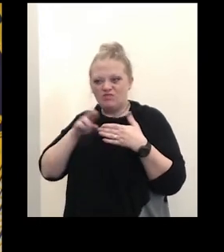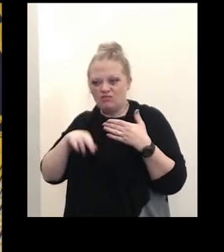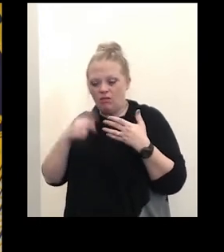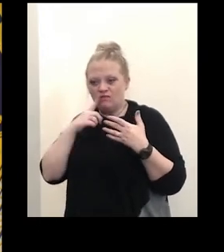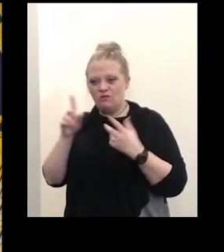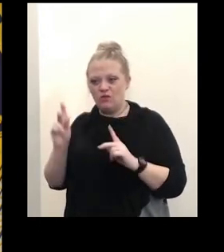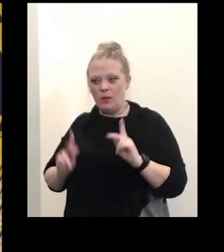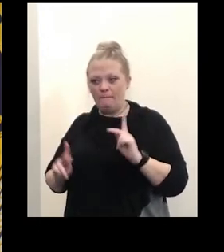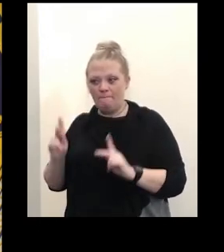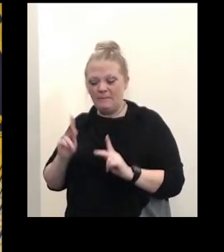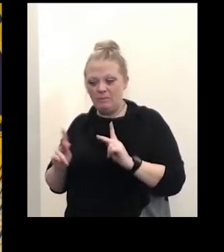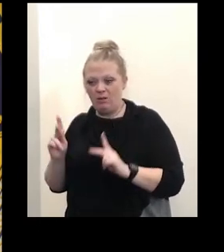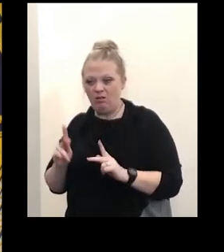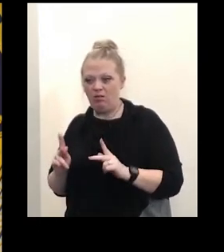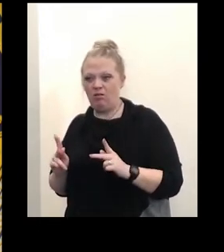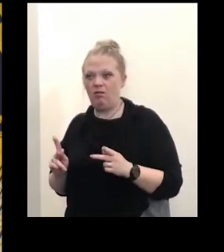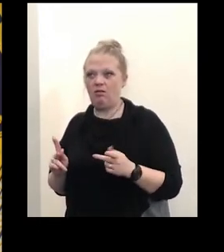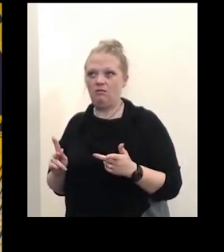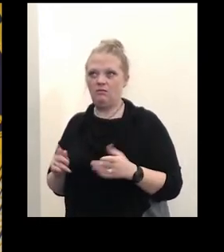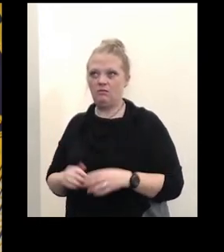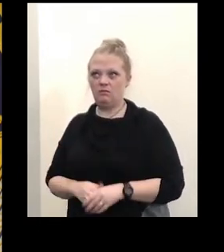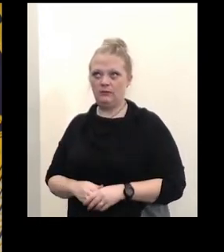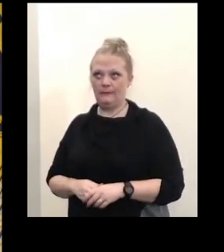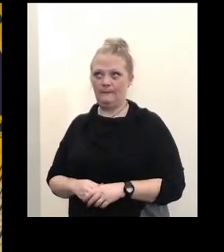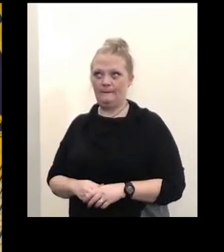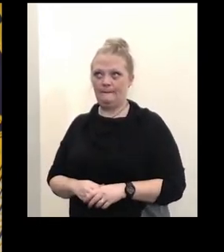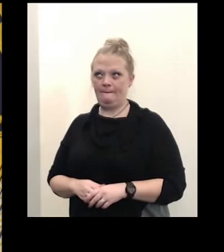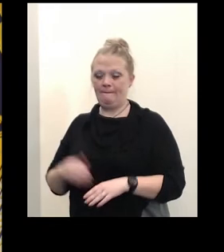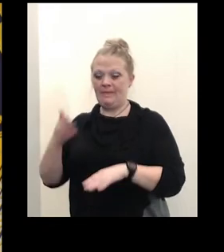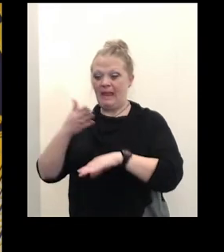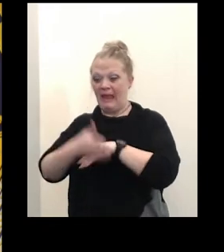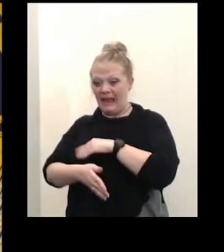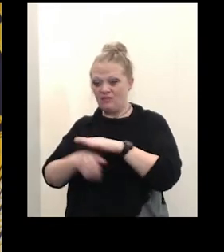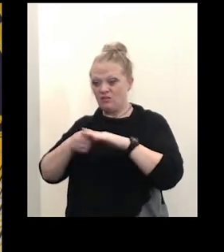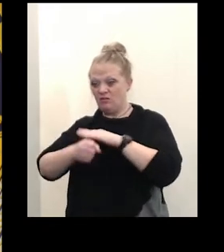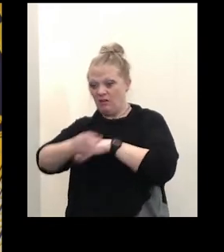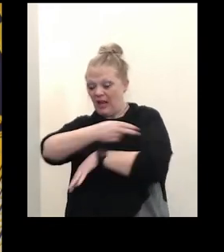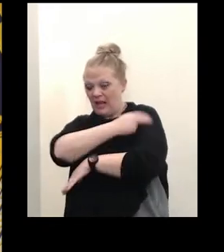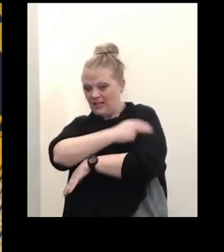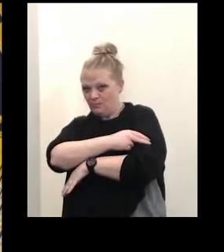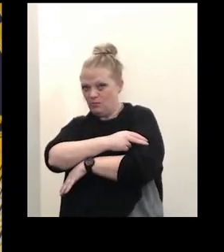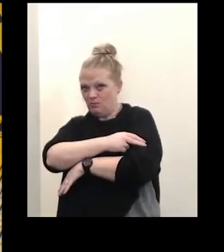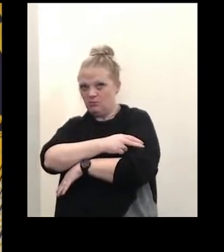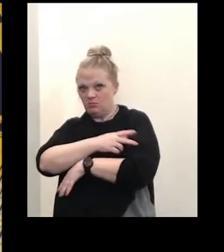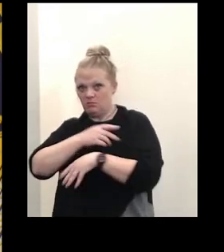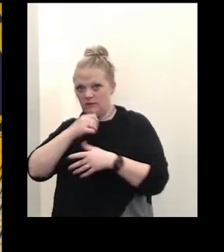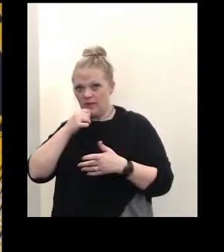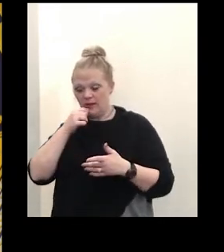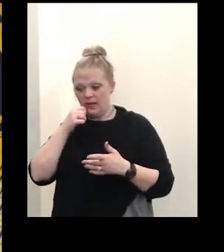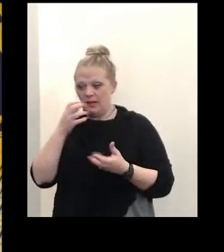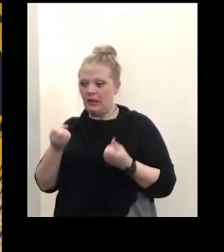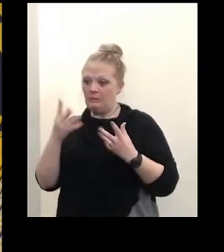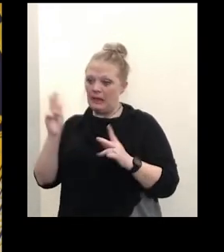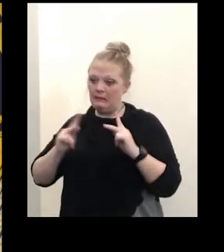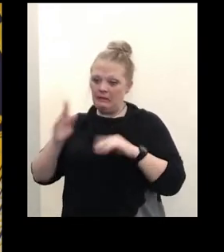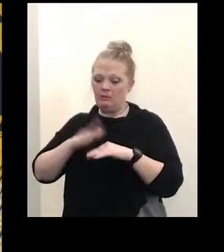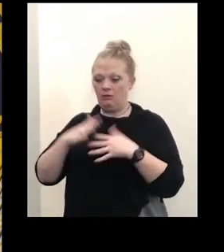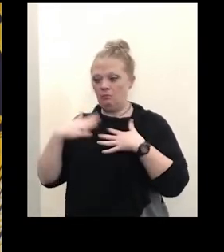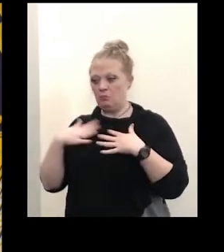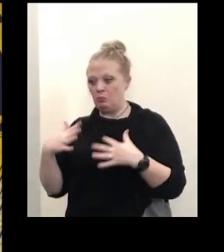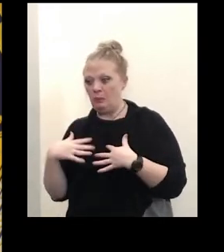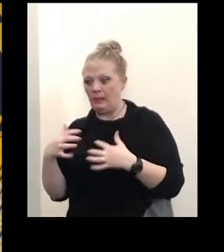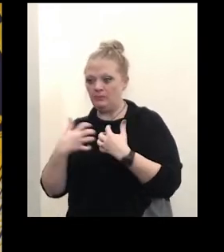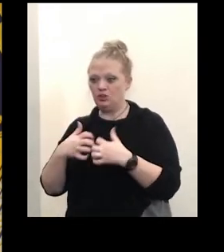as far as um you know after hospitalization you mentioned a lot of people on airway assist often have